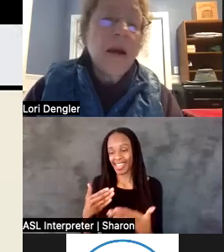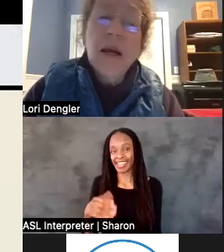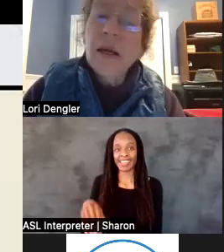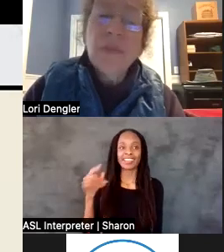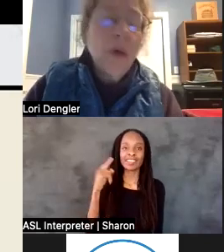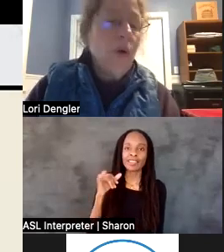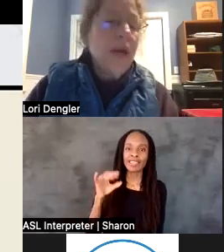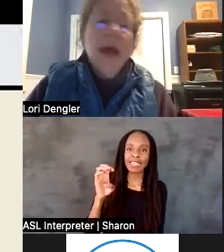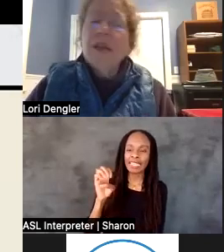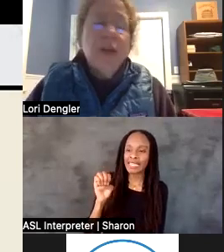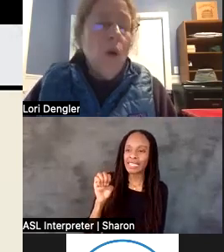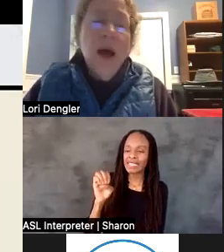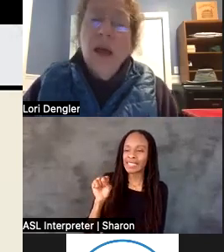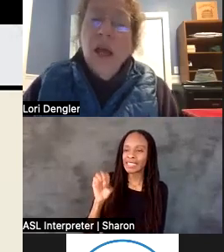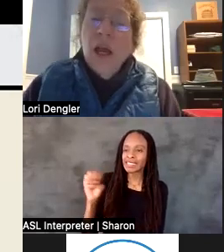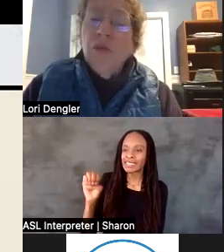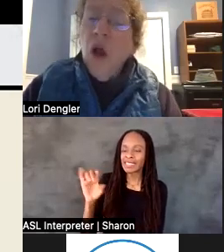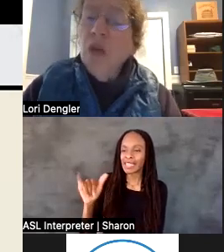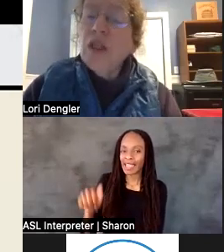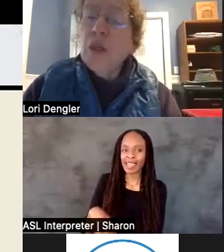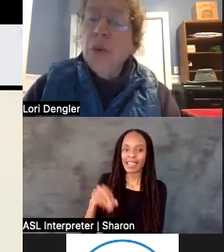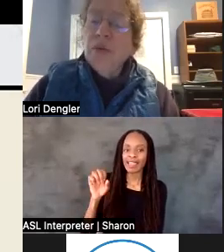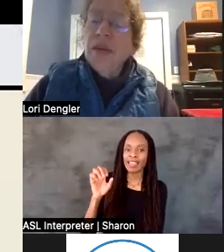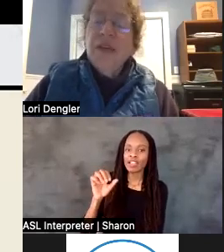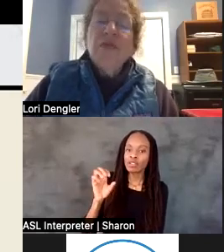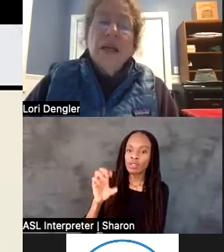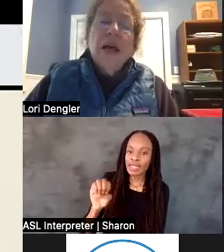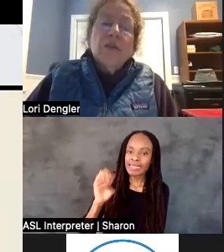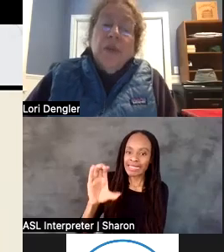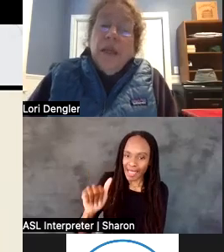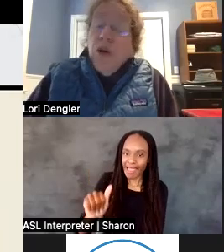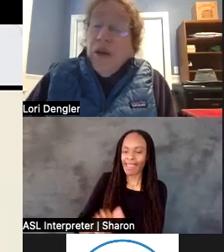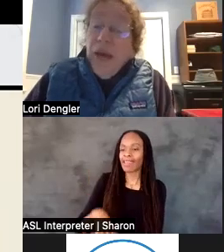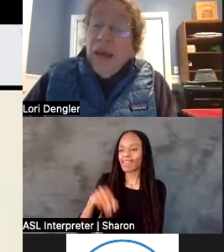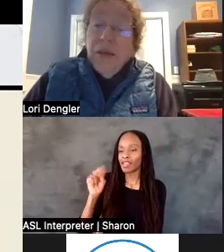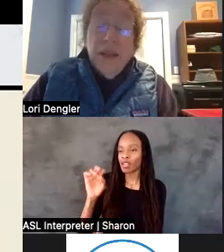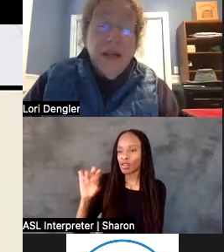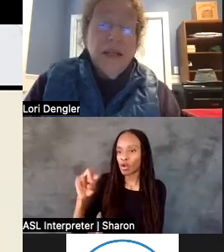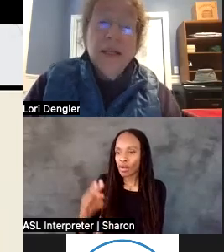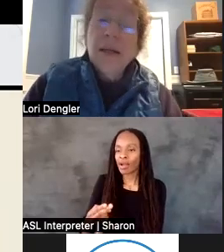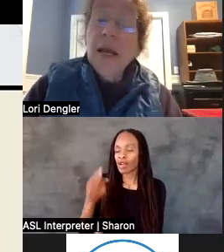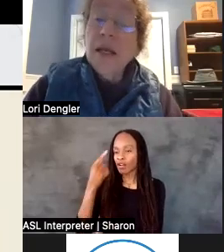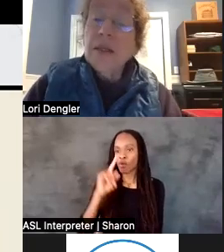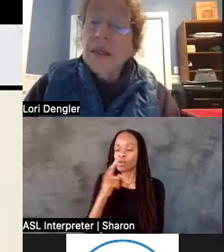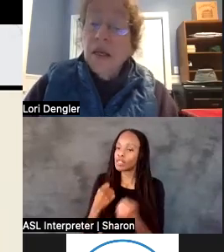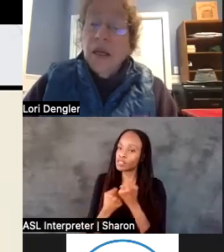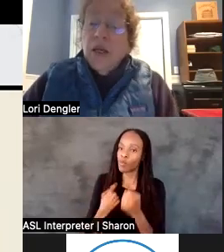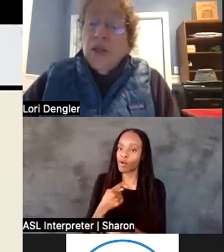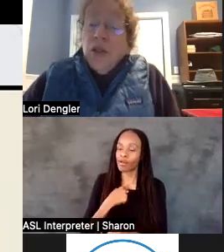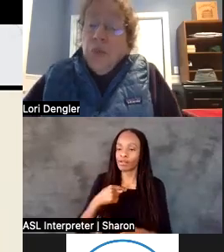ECA, OES, NOAA for all the support they've given us, really going back into the